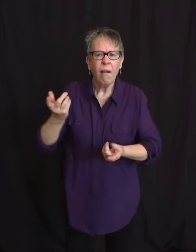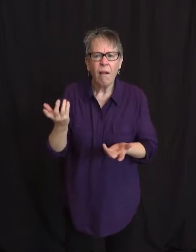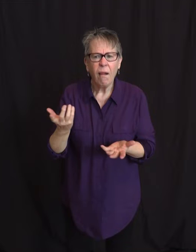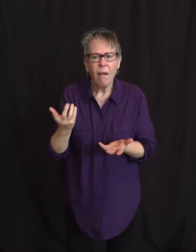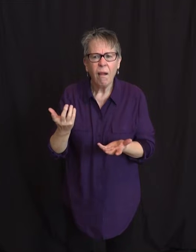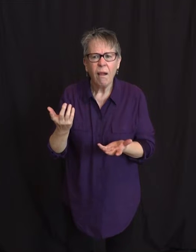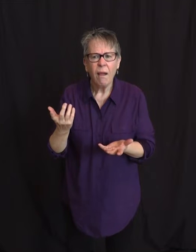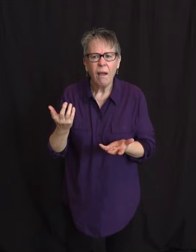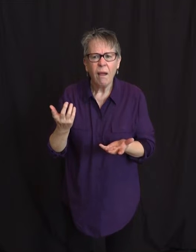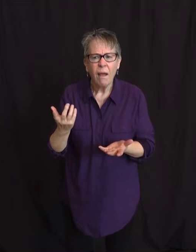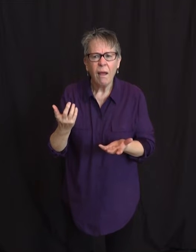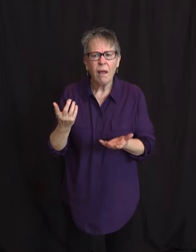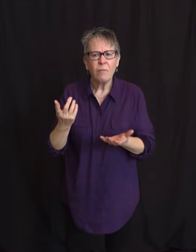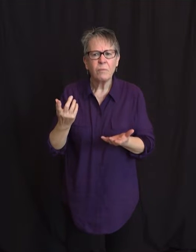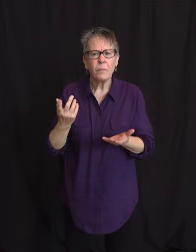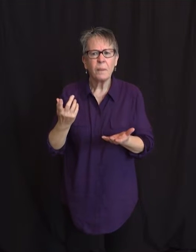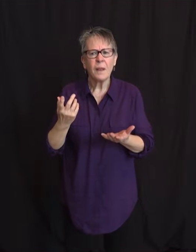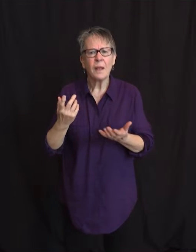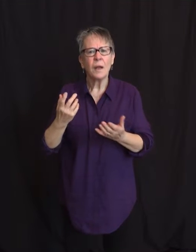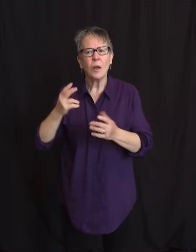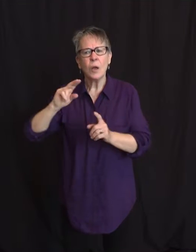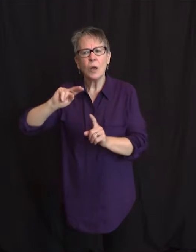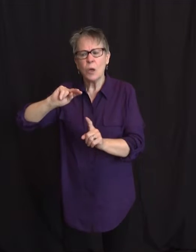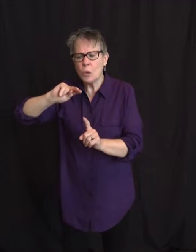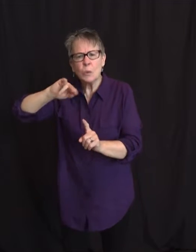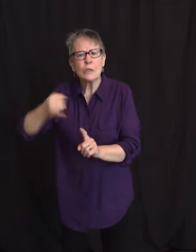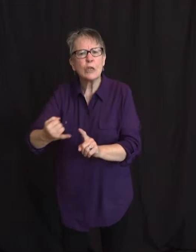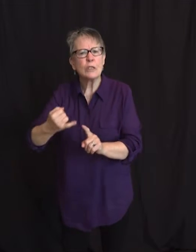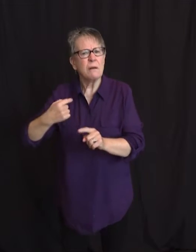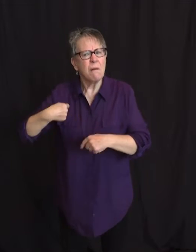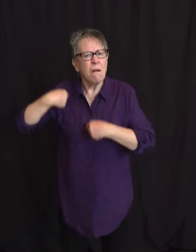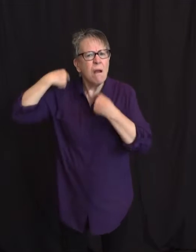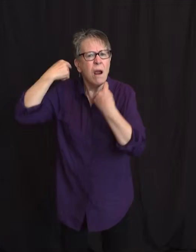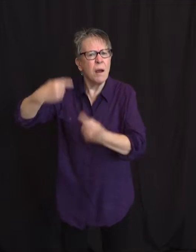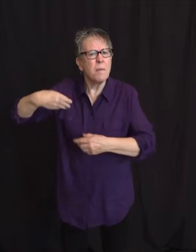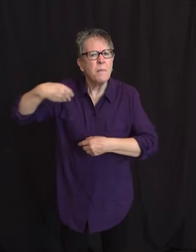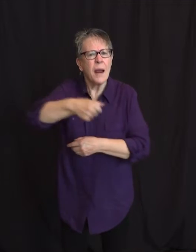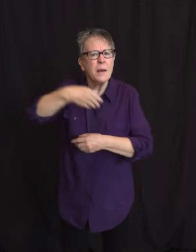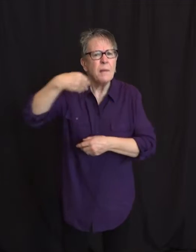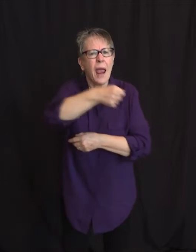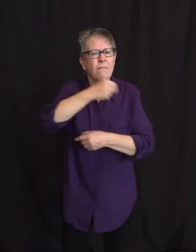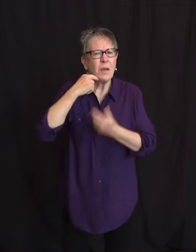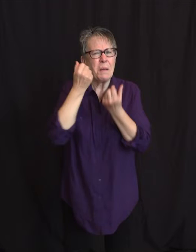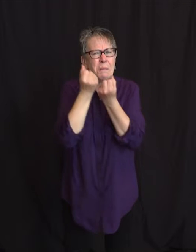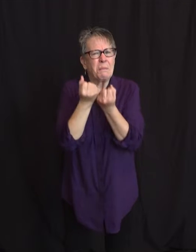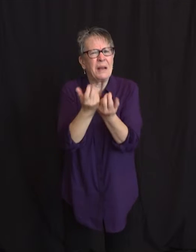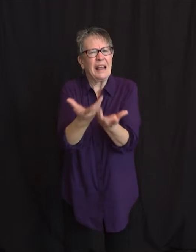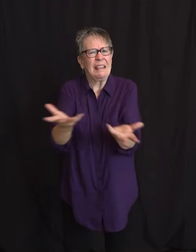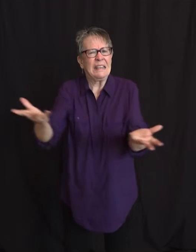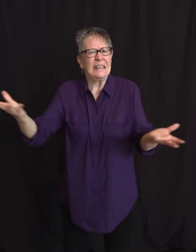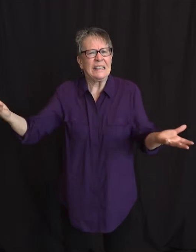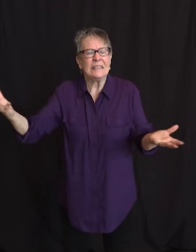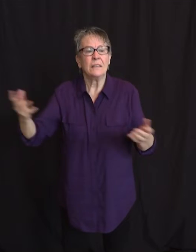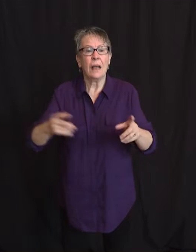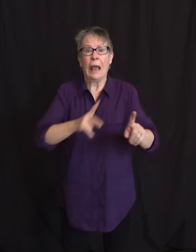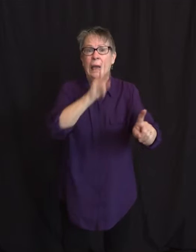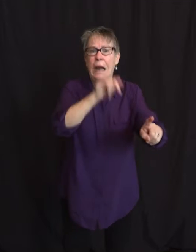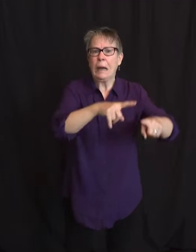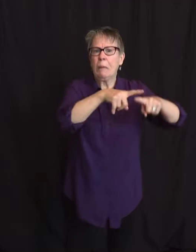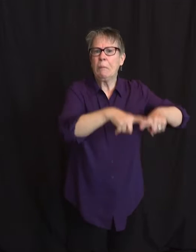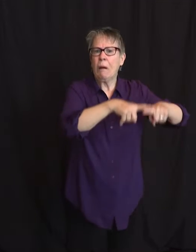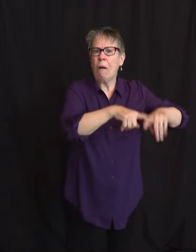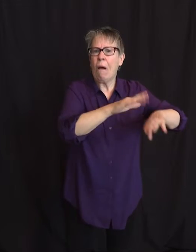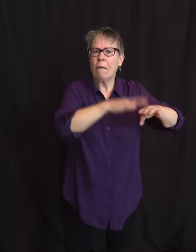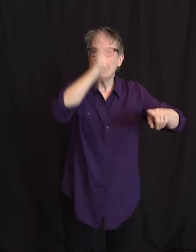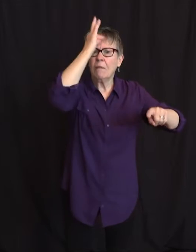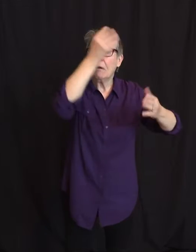Indiana do to take care of their people in education and in health. We get in New Jersey 90 cents back from the